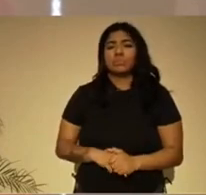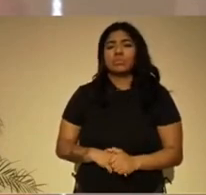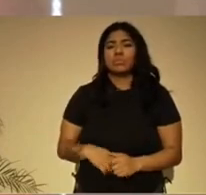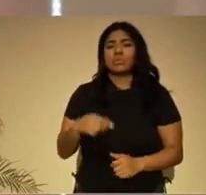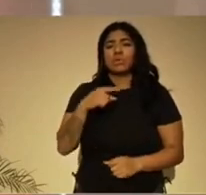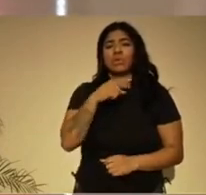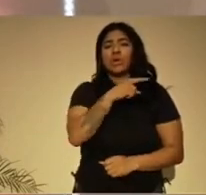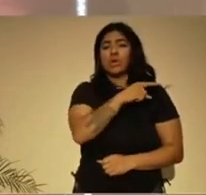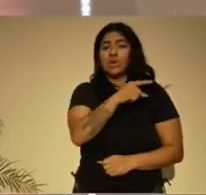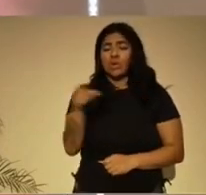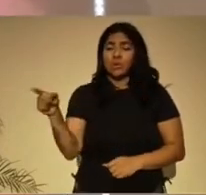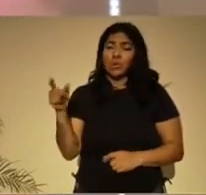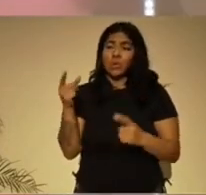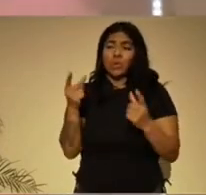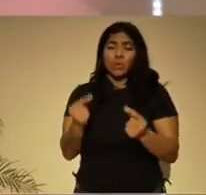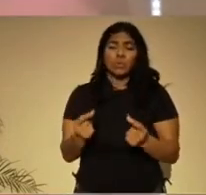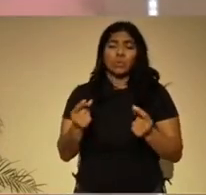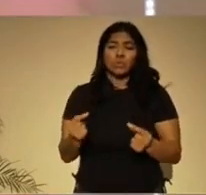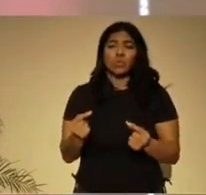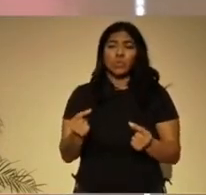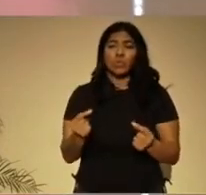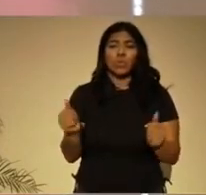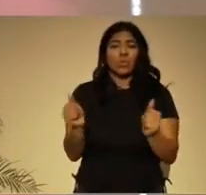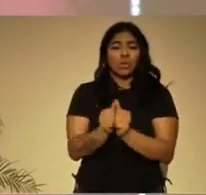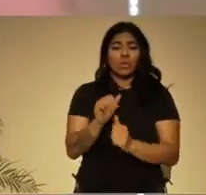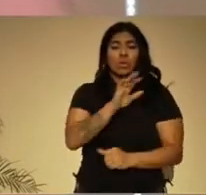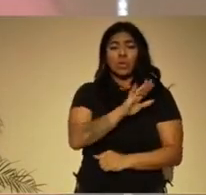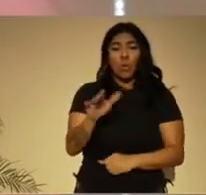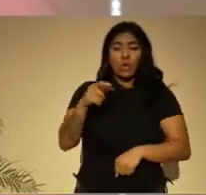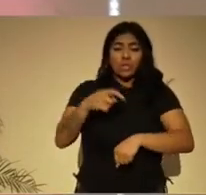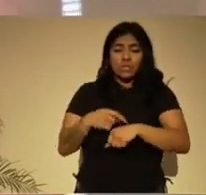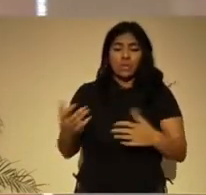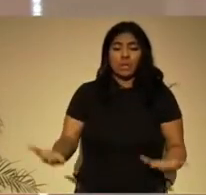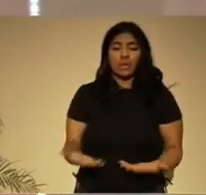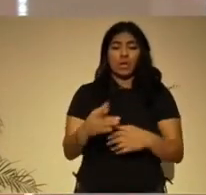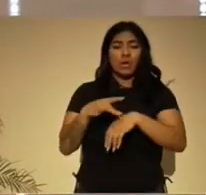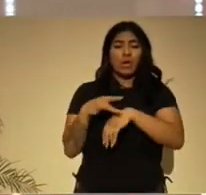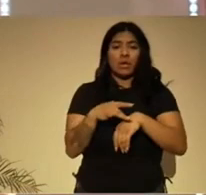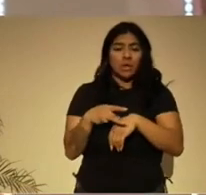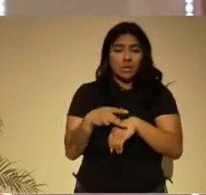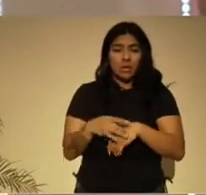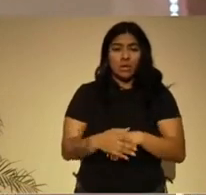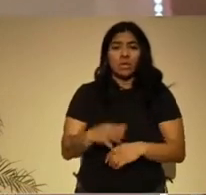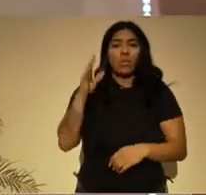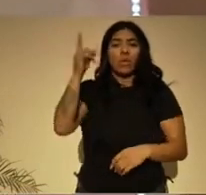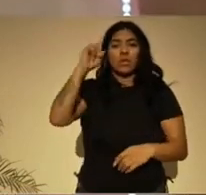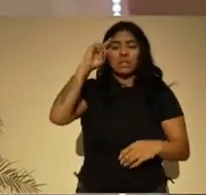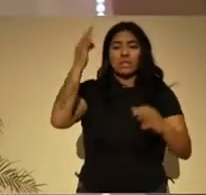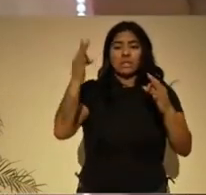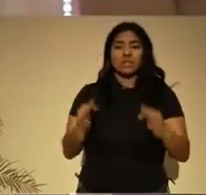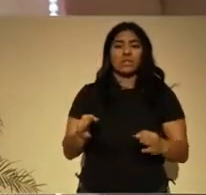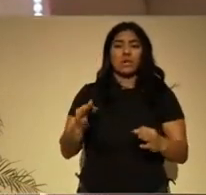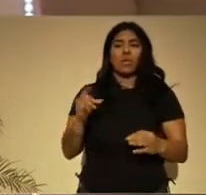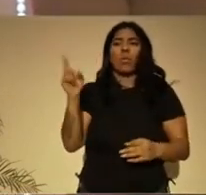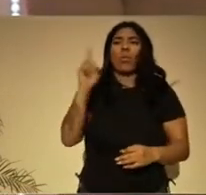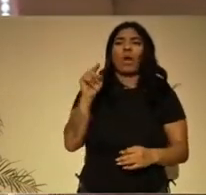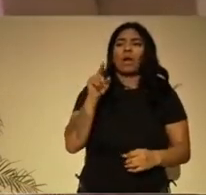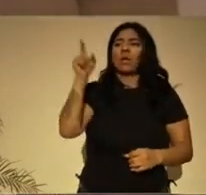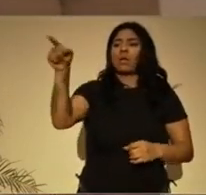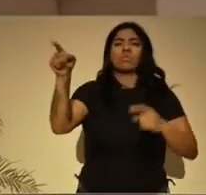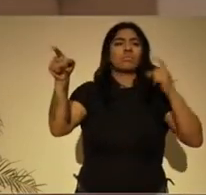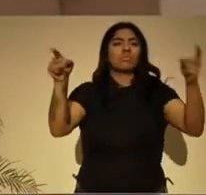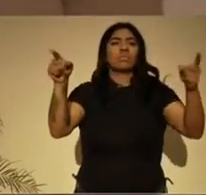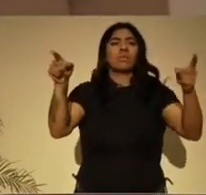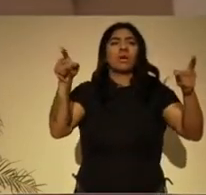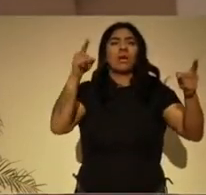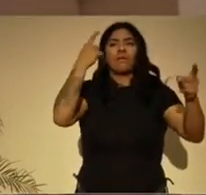What you do on the time, with your time here on earth, will determine where you end up